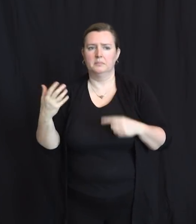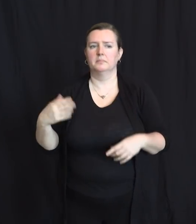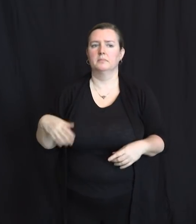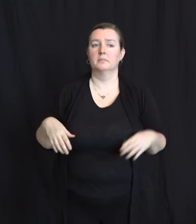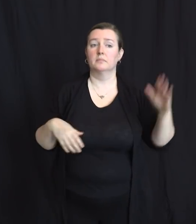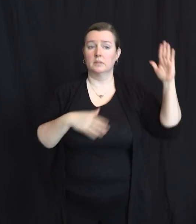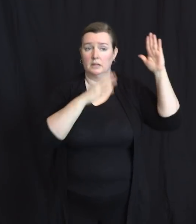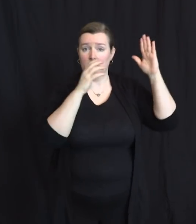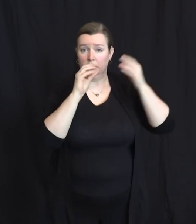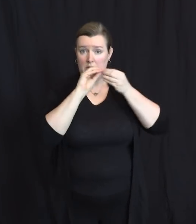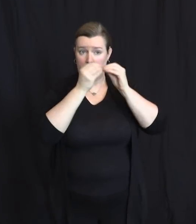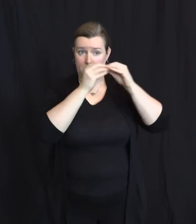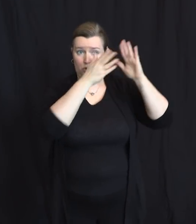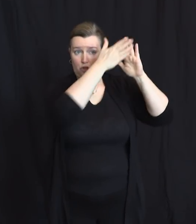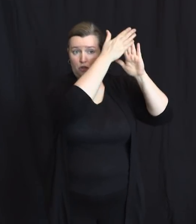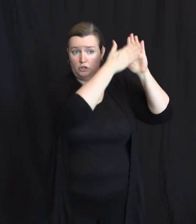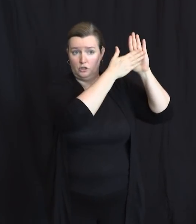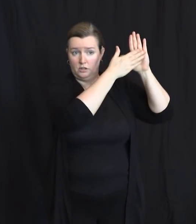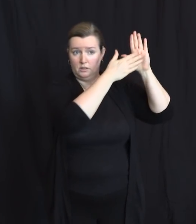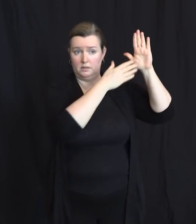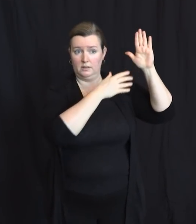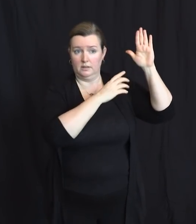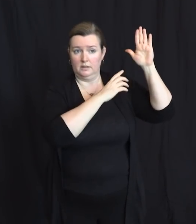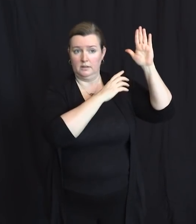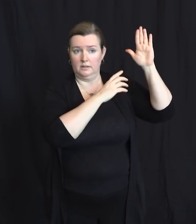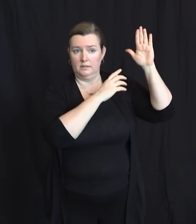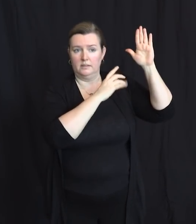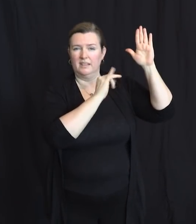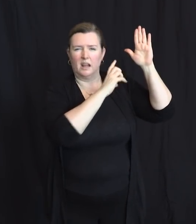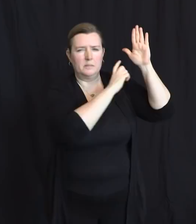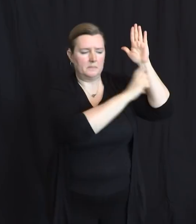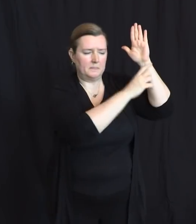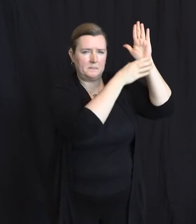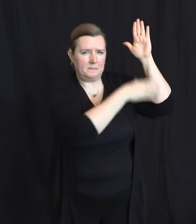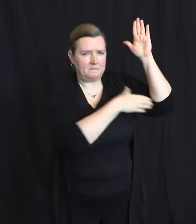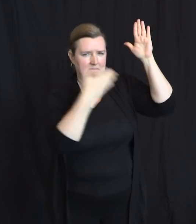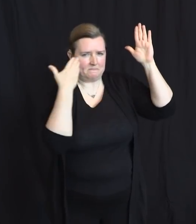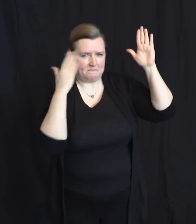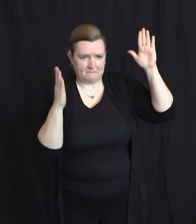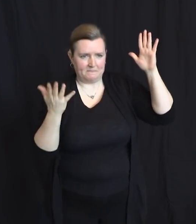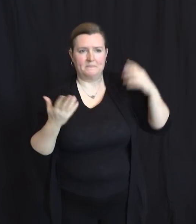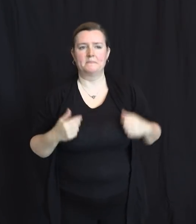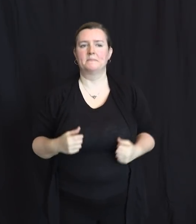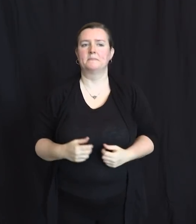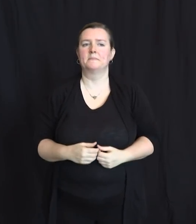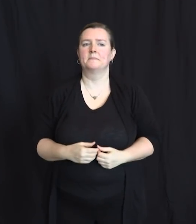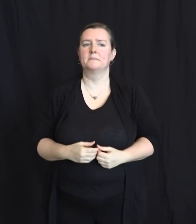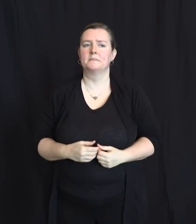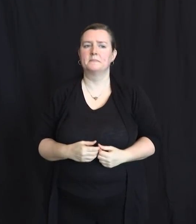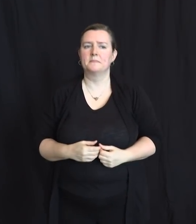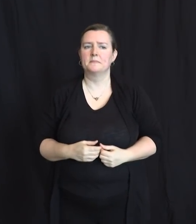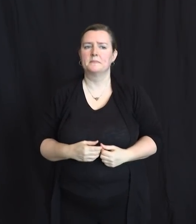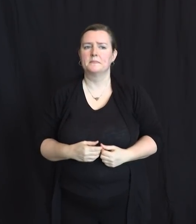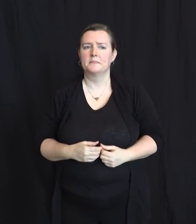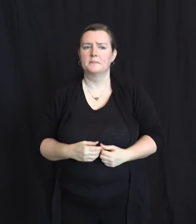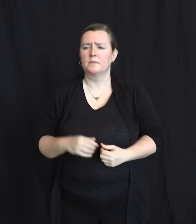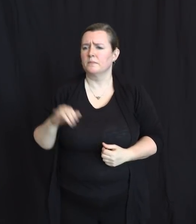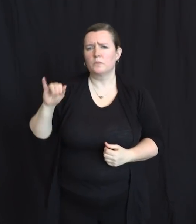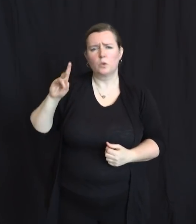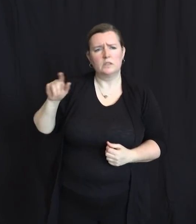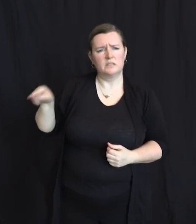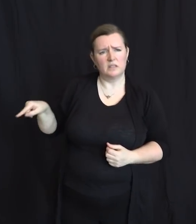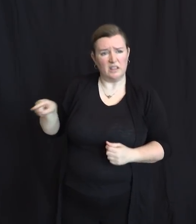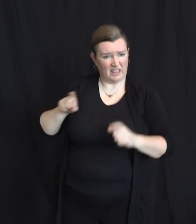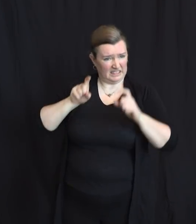are more positive tests, probably specimens, Judy, taken 5 to 7 days ago on average. Thanks